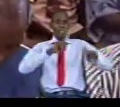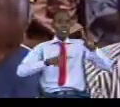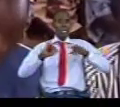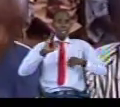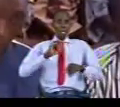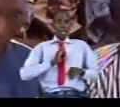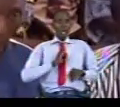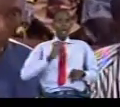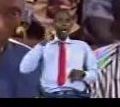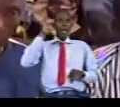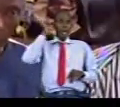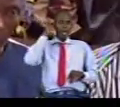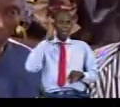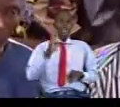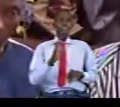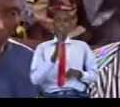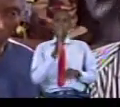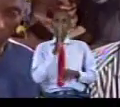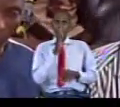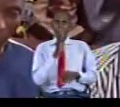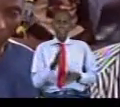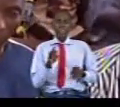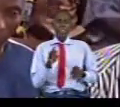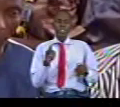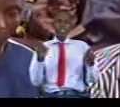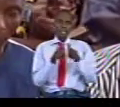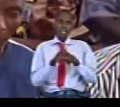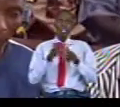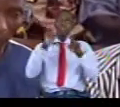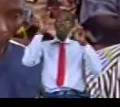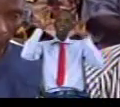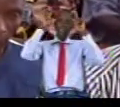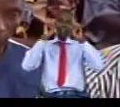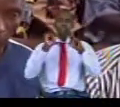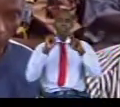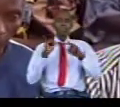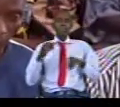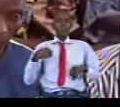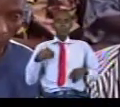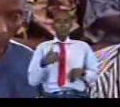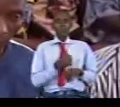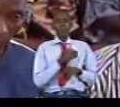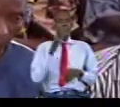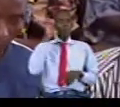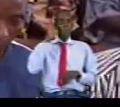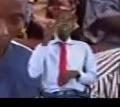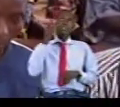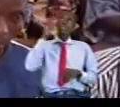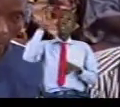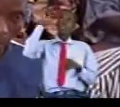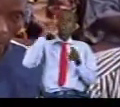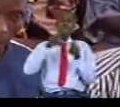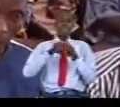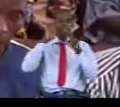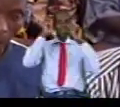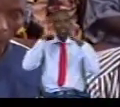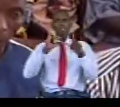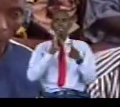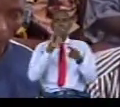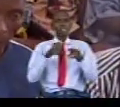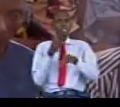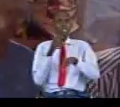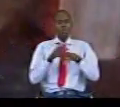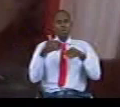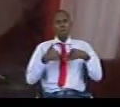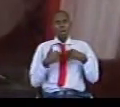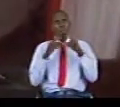appear, say that again. For we shall see him as he is. Anytime you have trial,